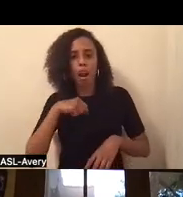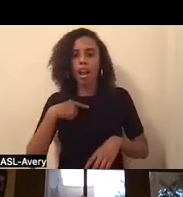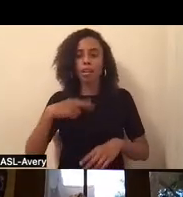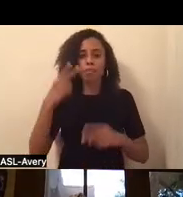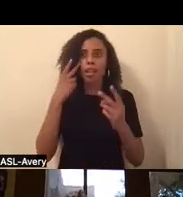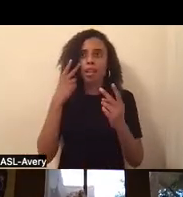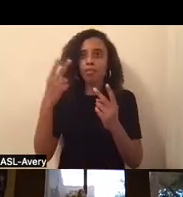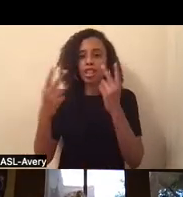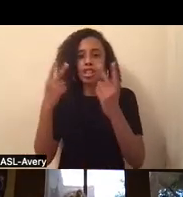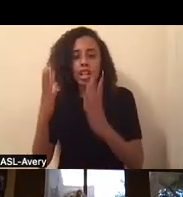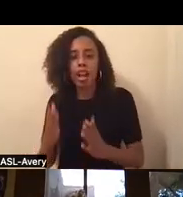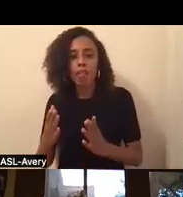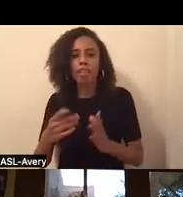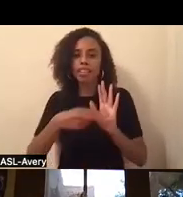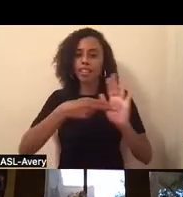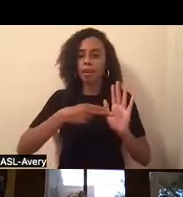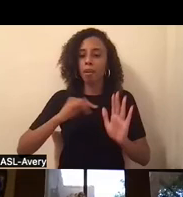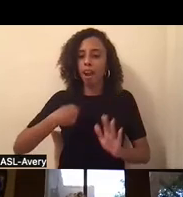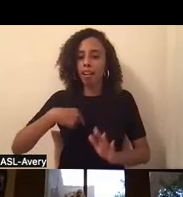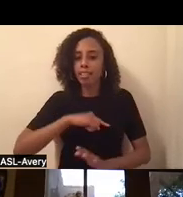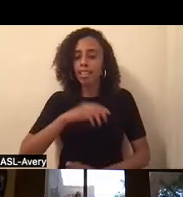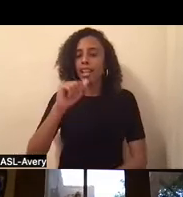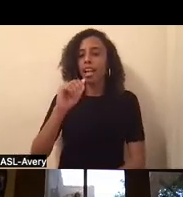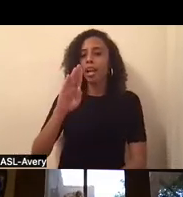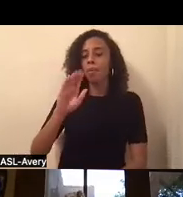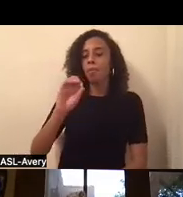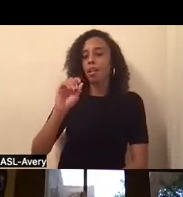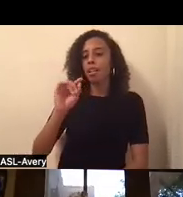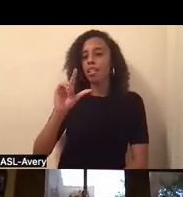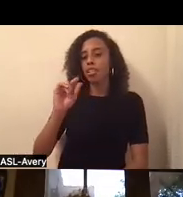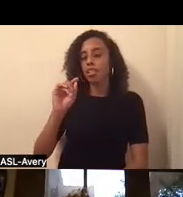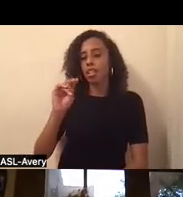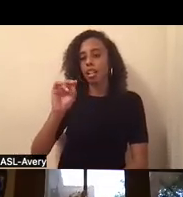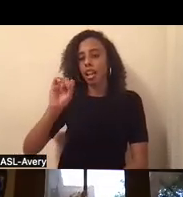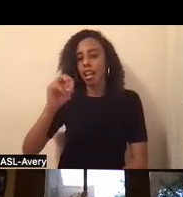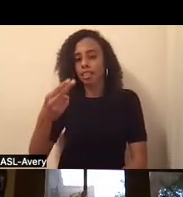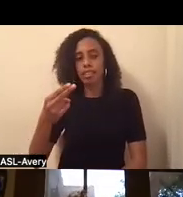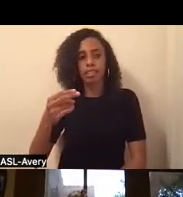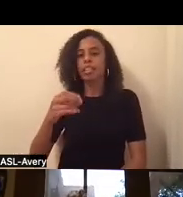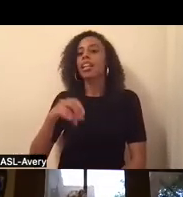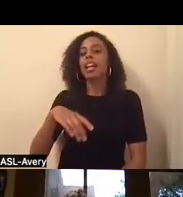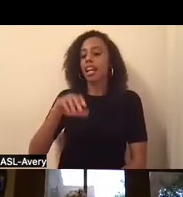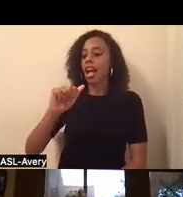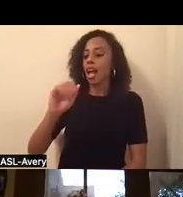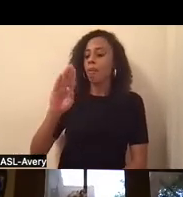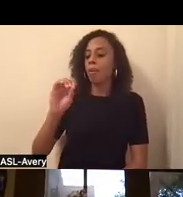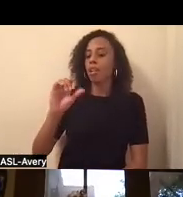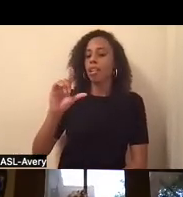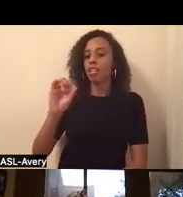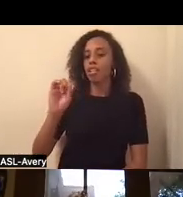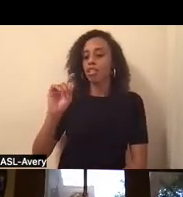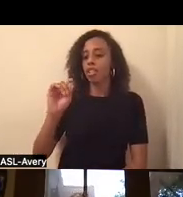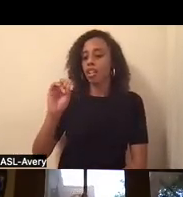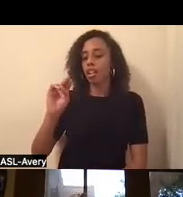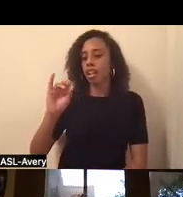ourselves abolitionists, to say that we topple old systems of harm and bring into being new systems of